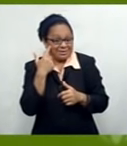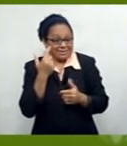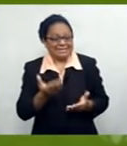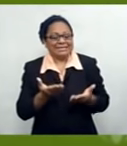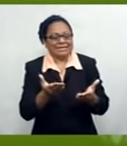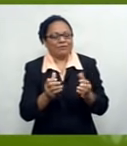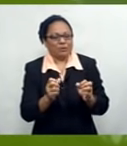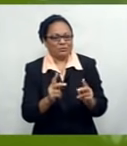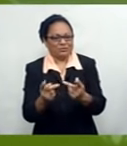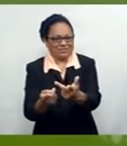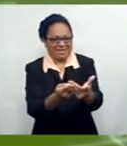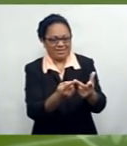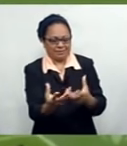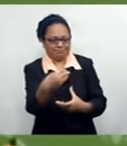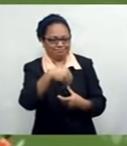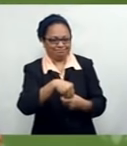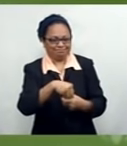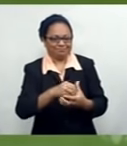get that opportunity.